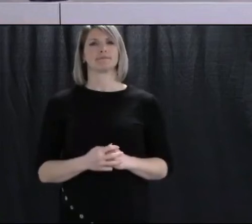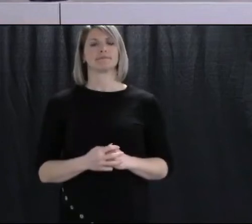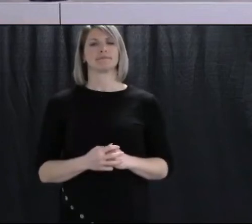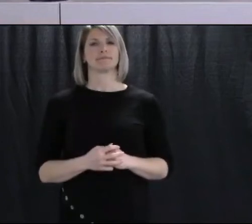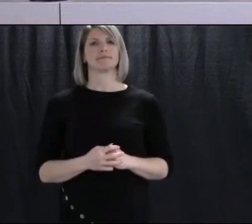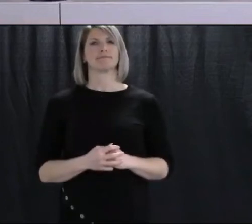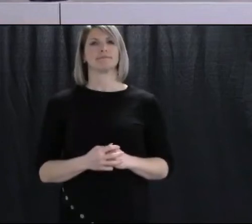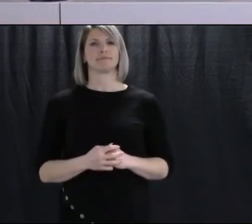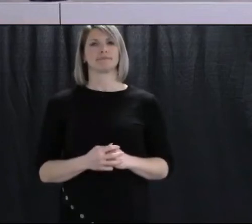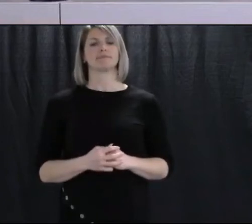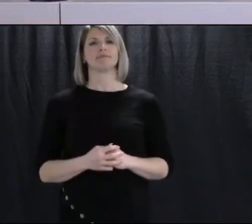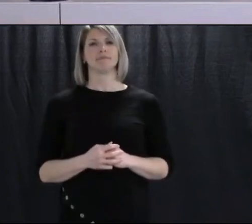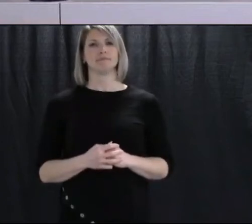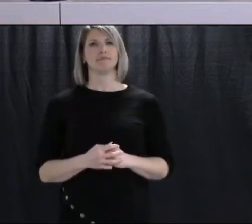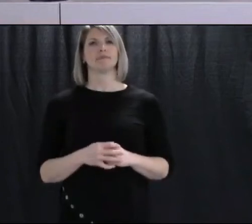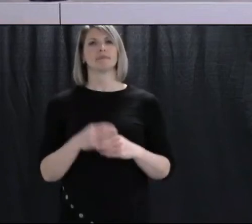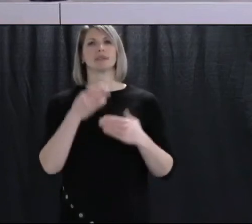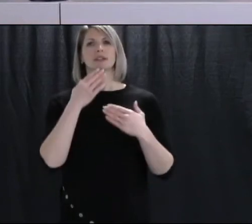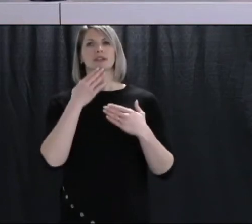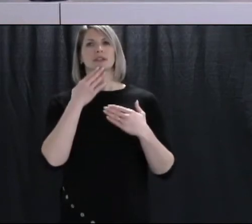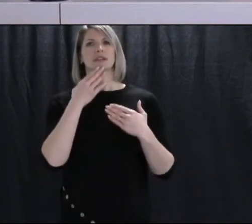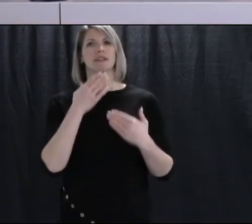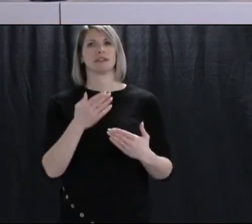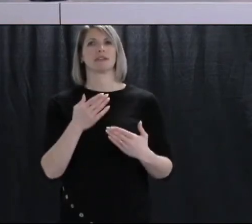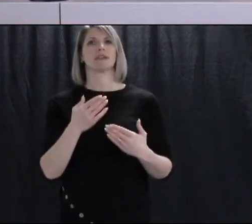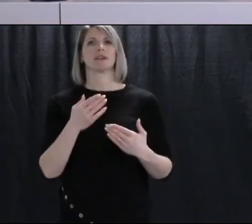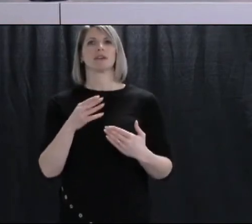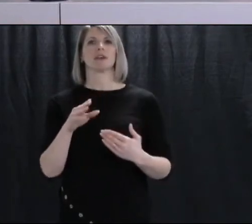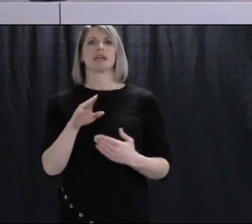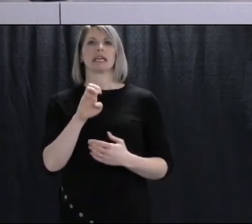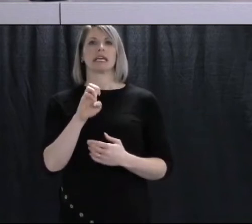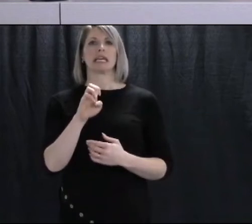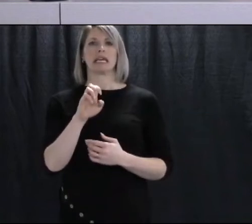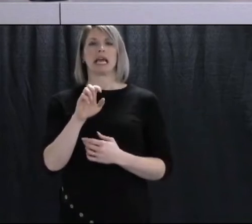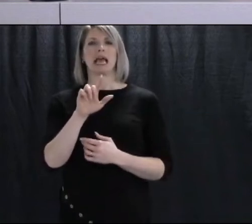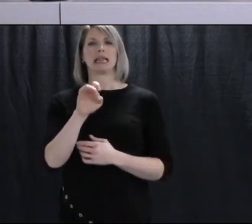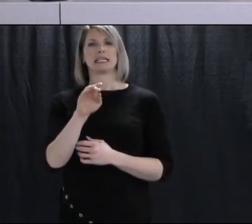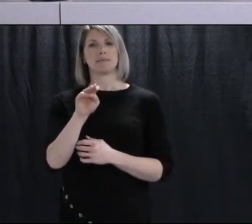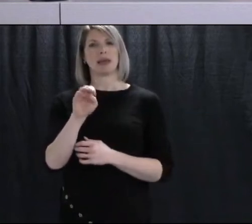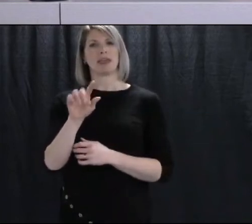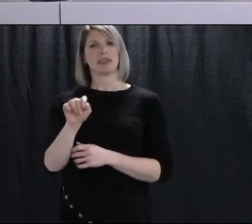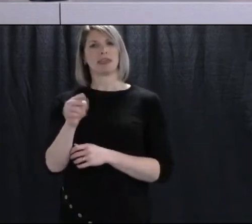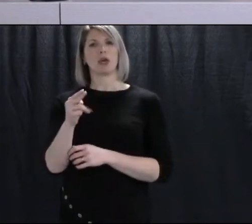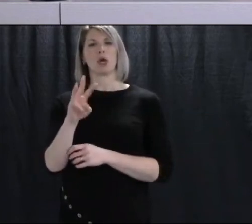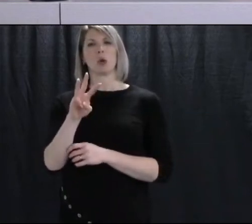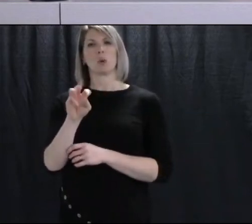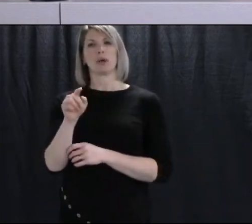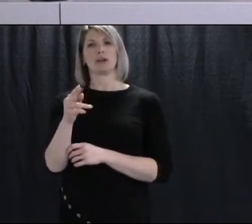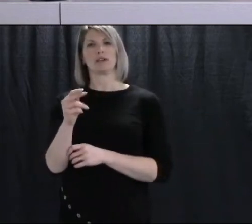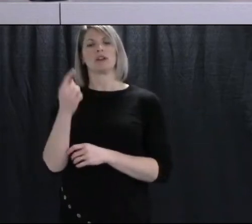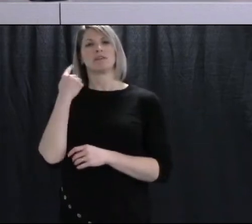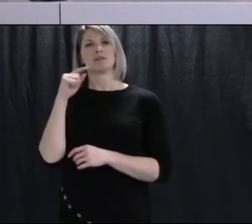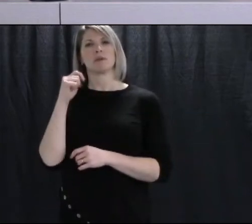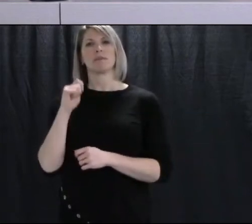Thank you. The next question is from Elizabeth Whitten from All Newfoundland and Labrador. Please go